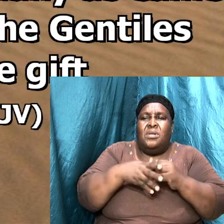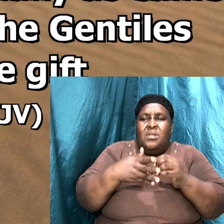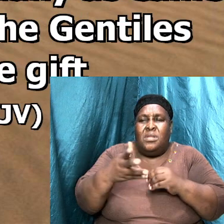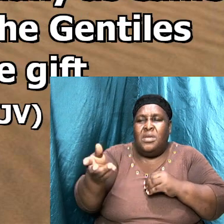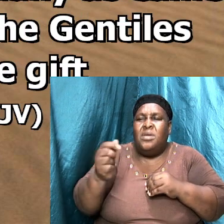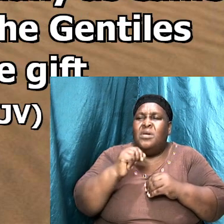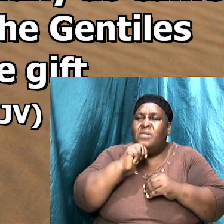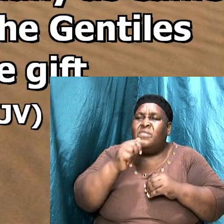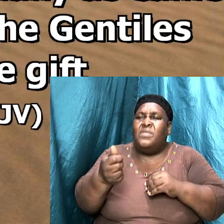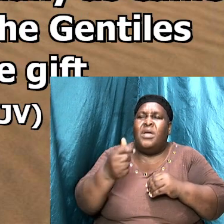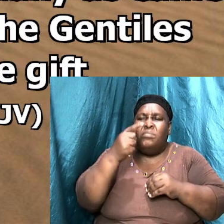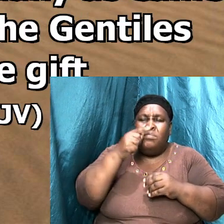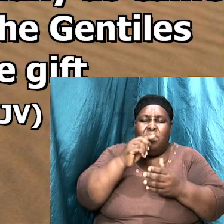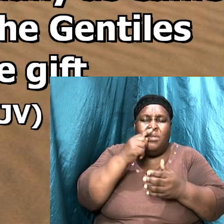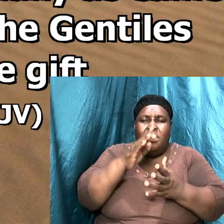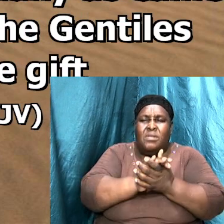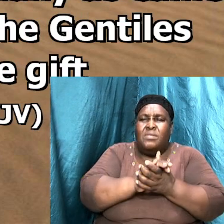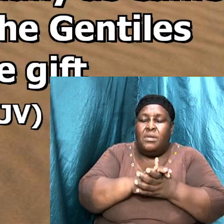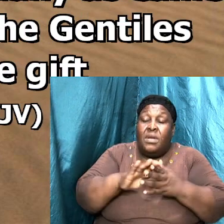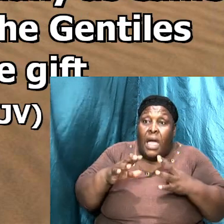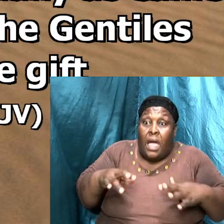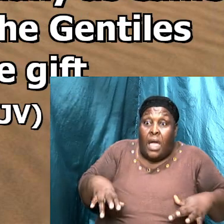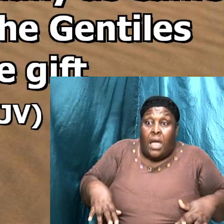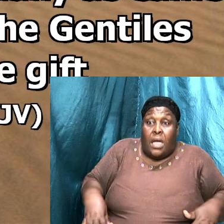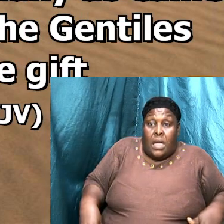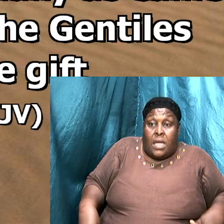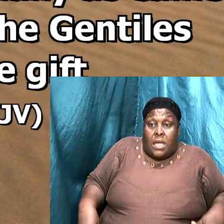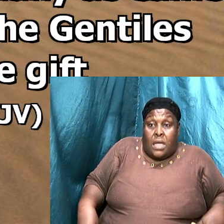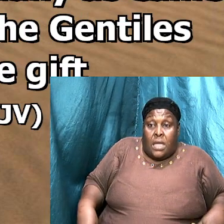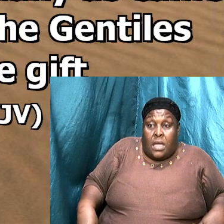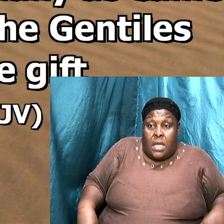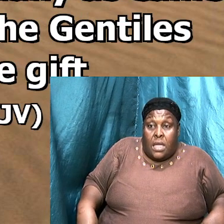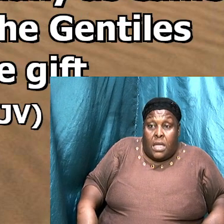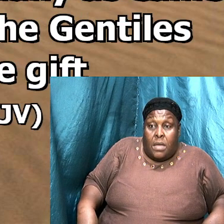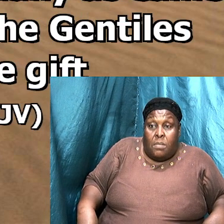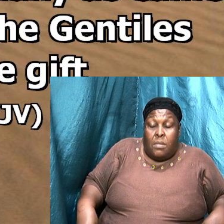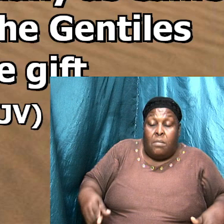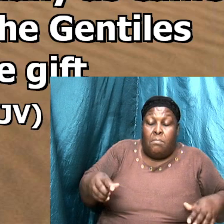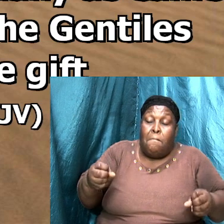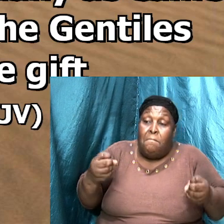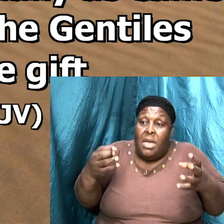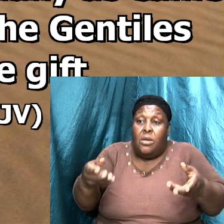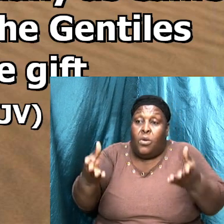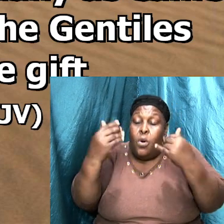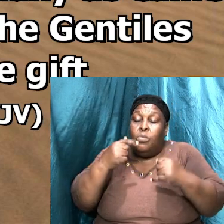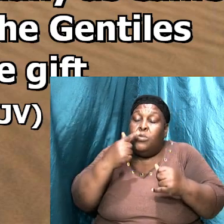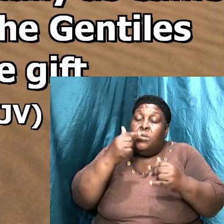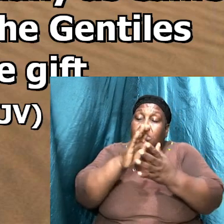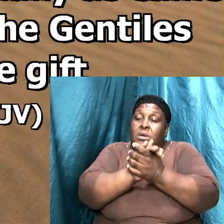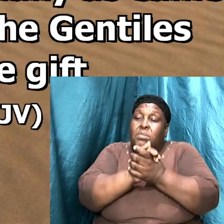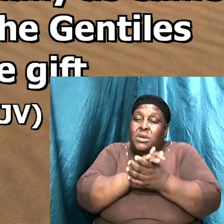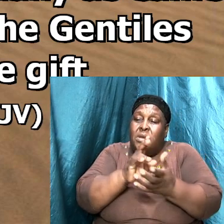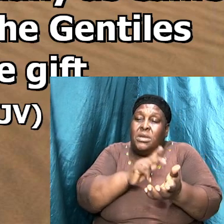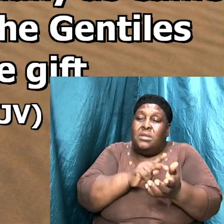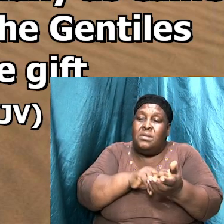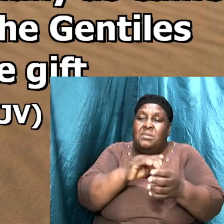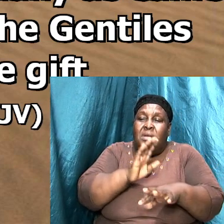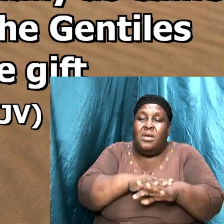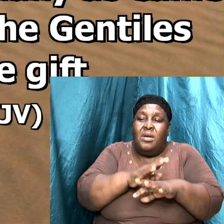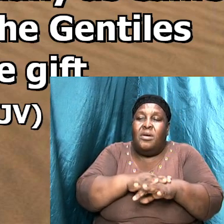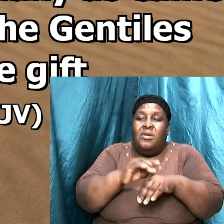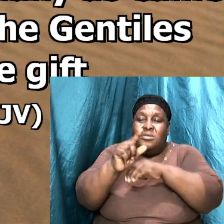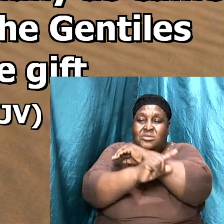circumcision which believed were astonished as many as came with Peter because on the Gentiles